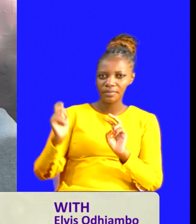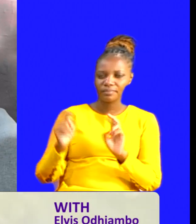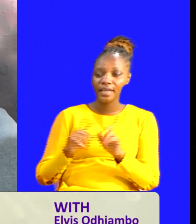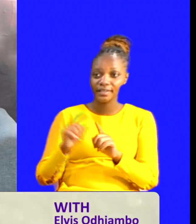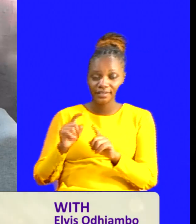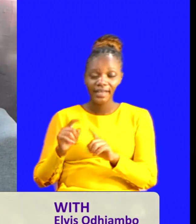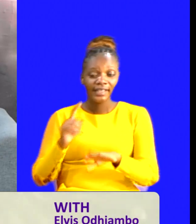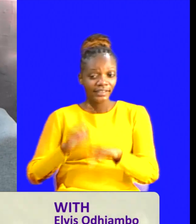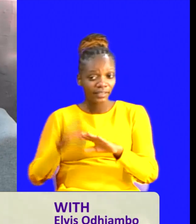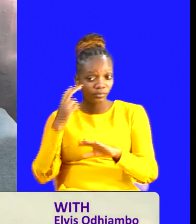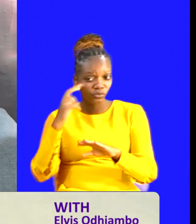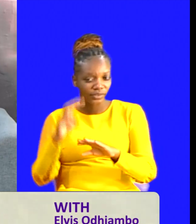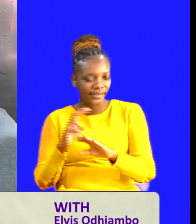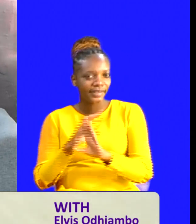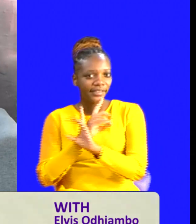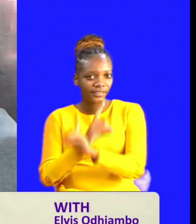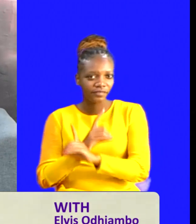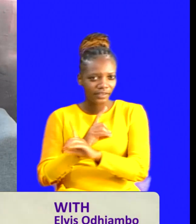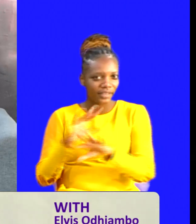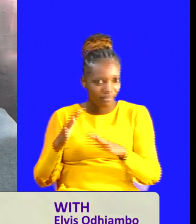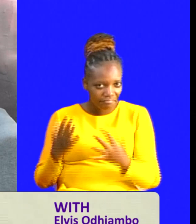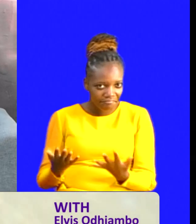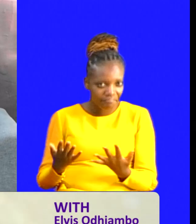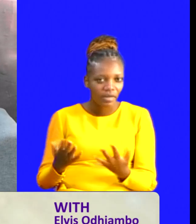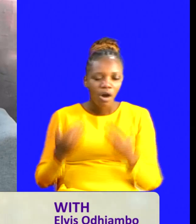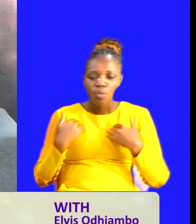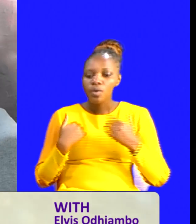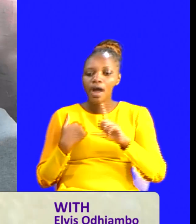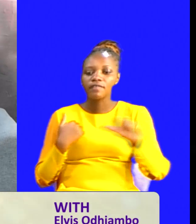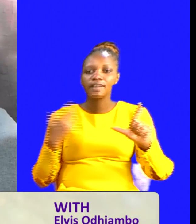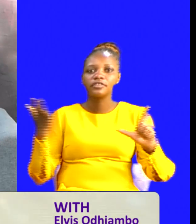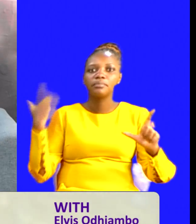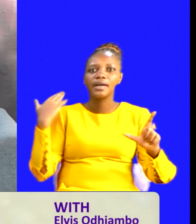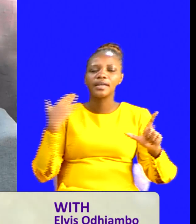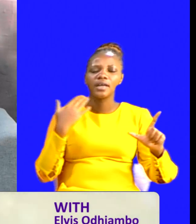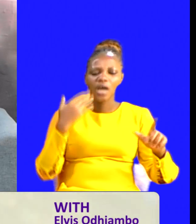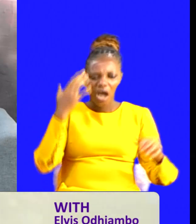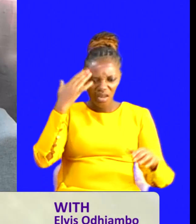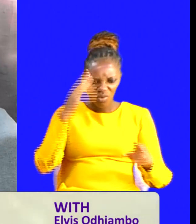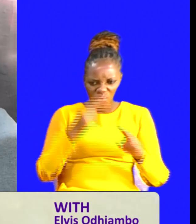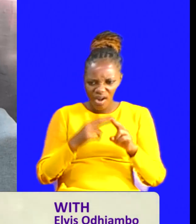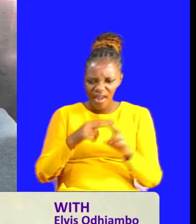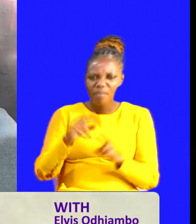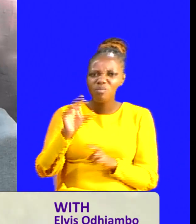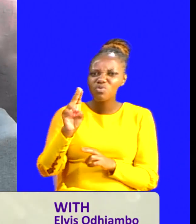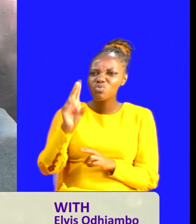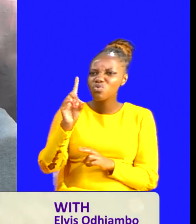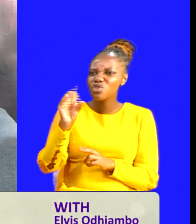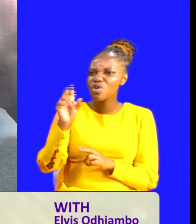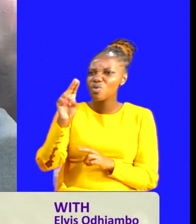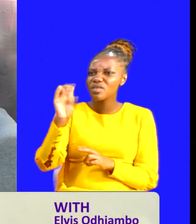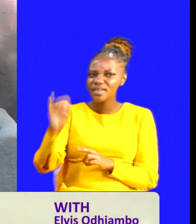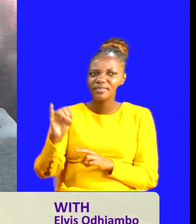the defensive structure, there's left back called Udogi, I believe. He's doing really well,